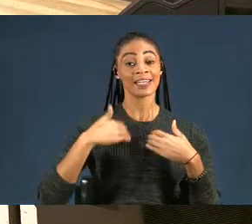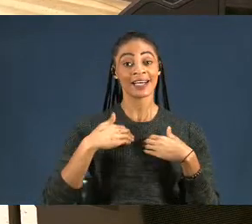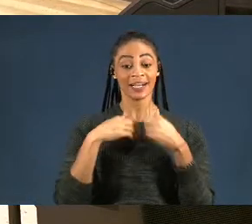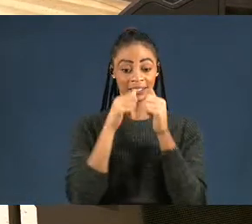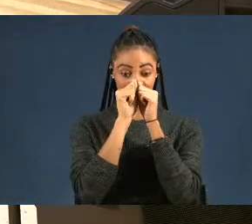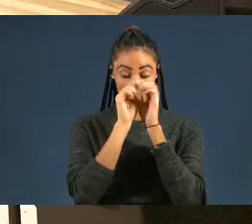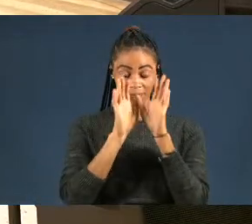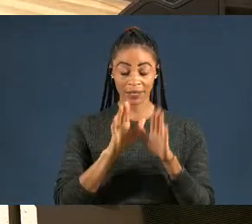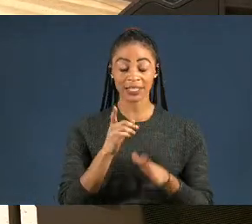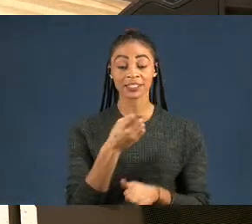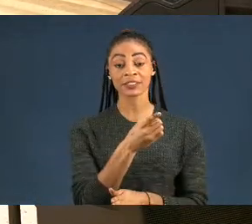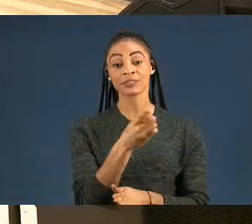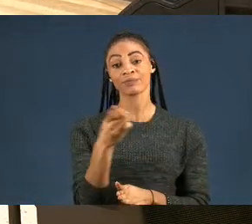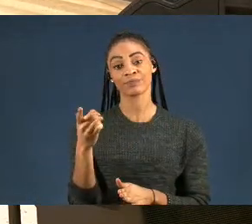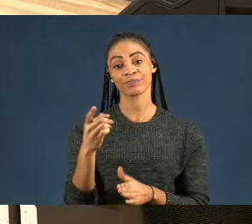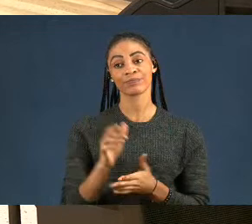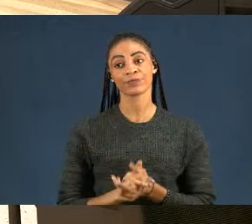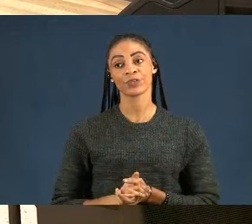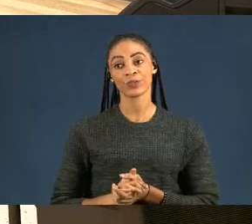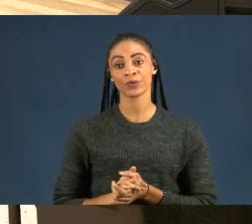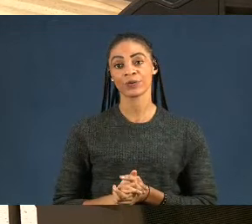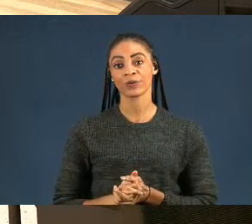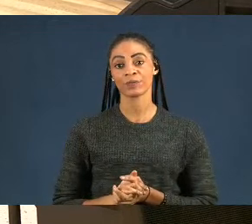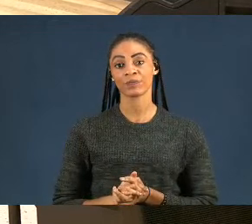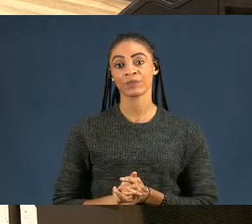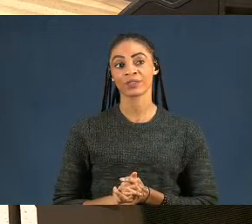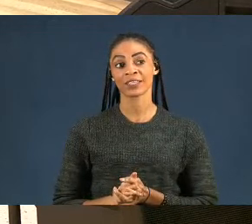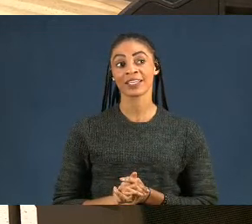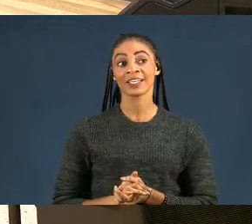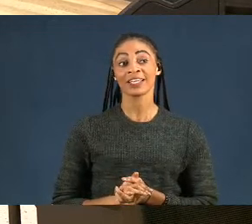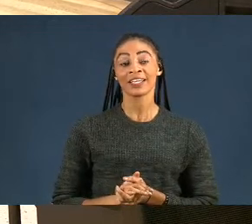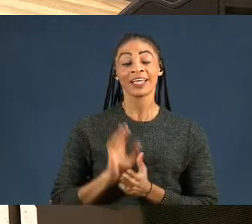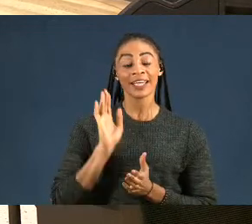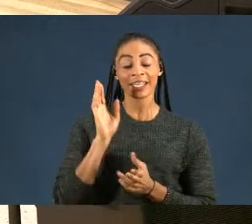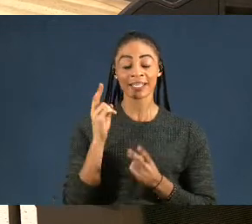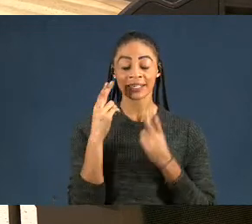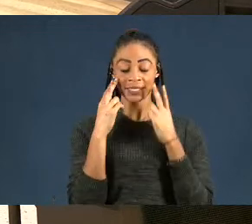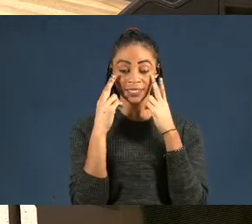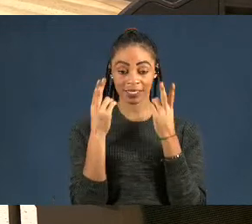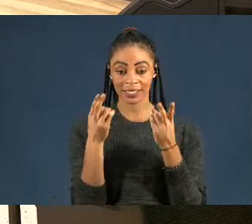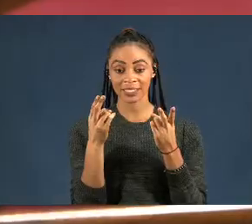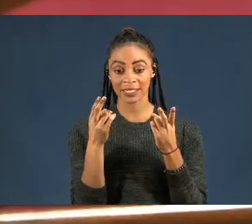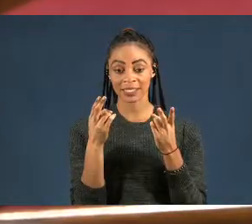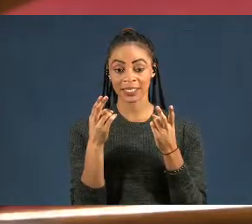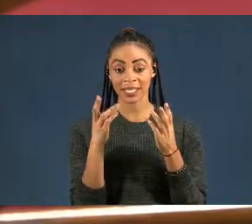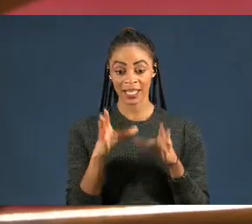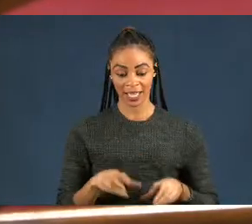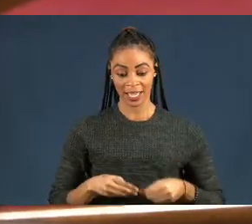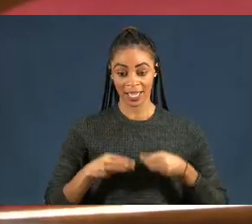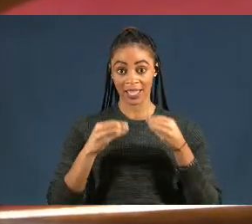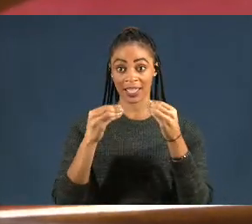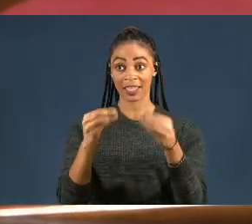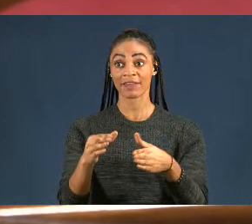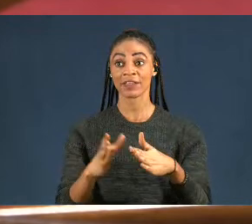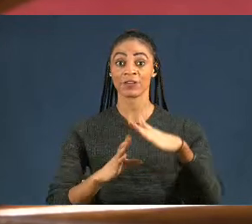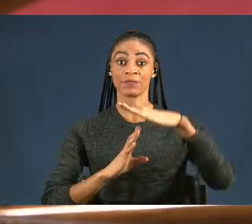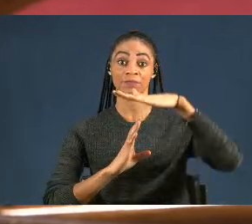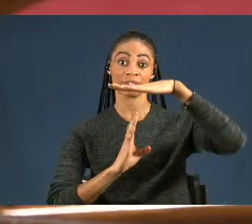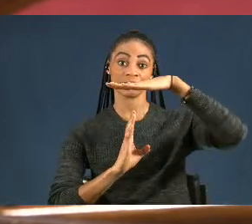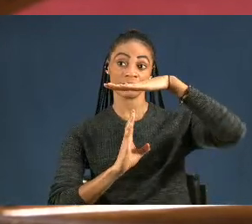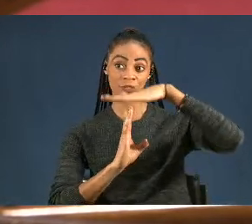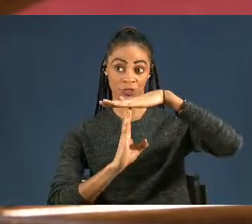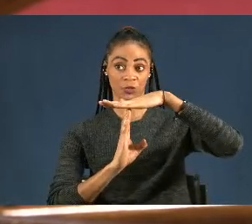That's it. He looks at that he has given you a head. He's given you a head.